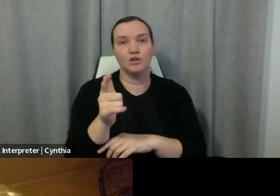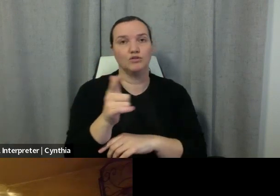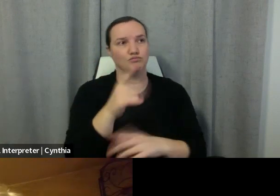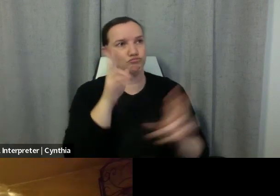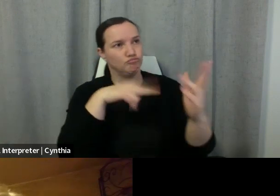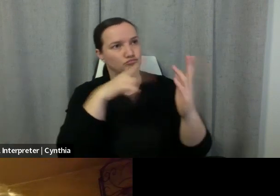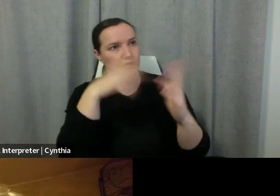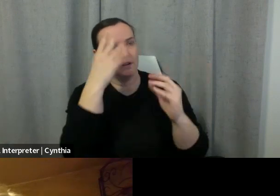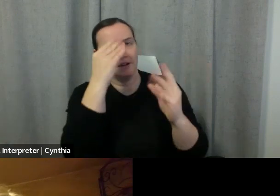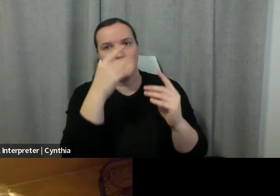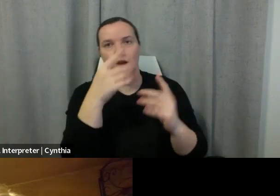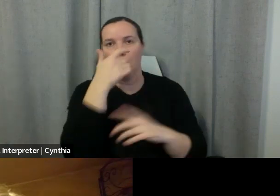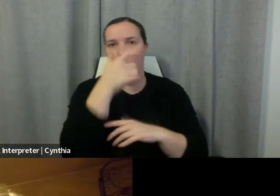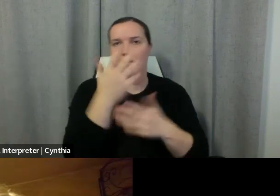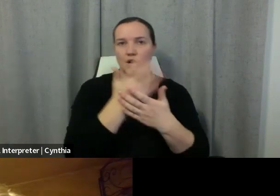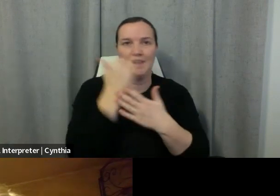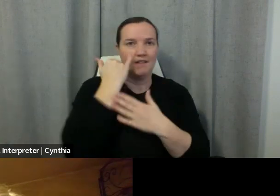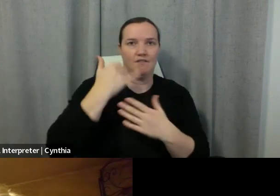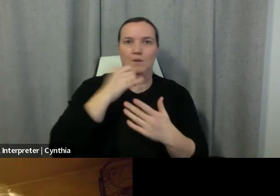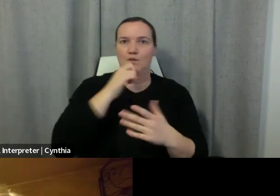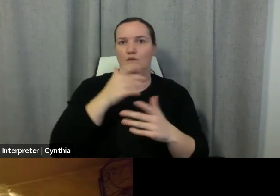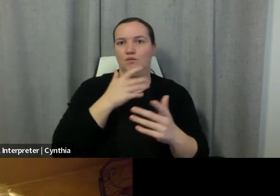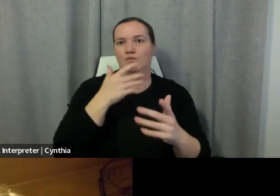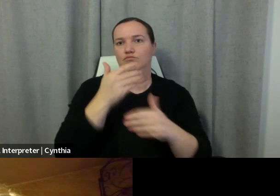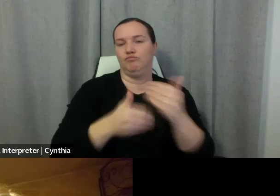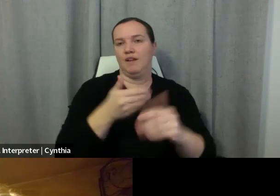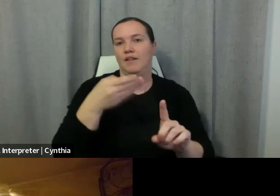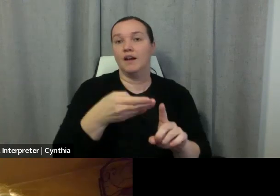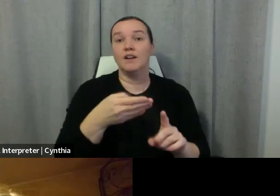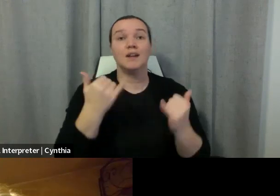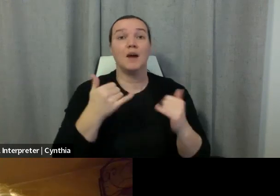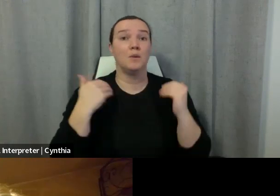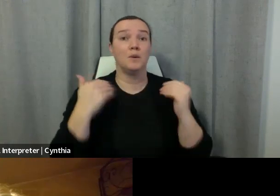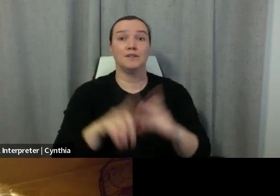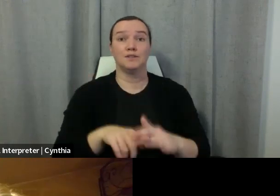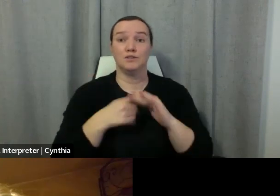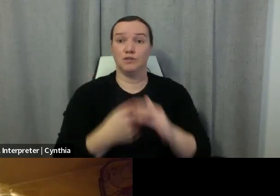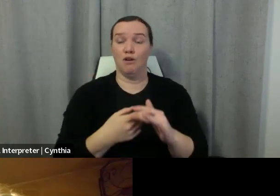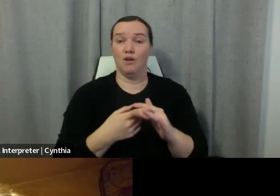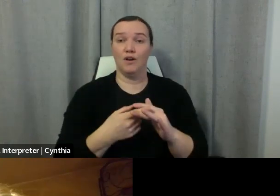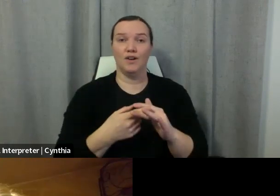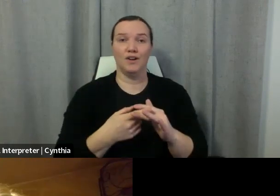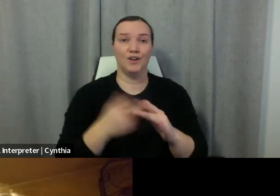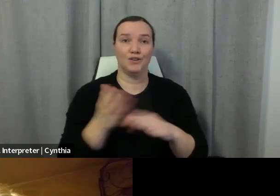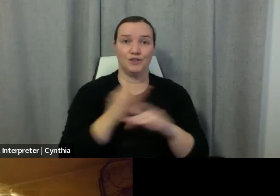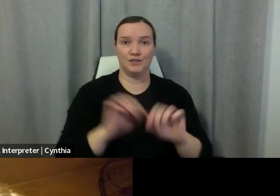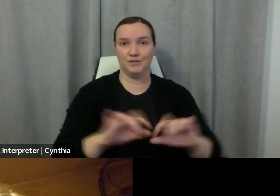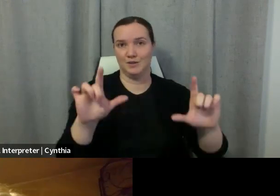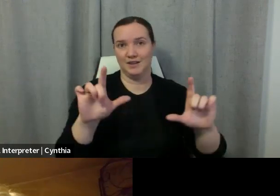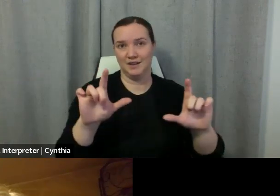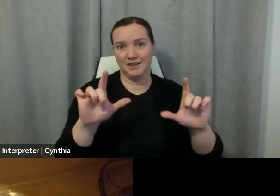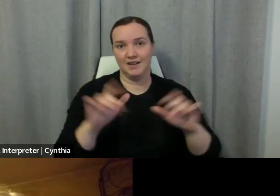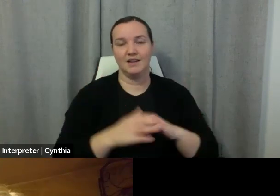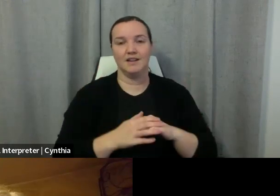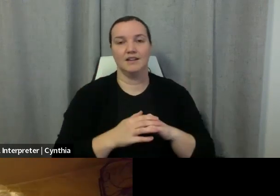the material that we may not get a chance to get to. So let's get going. going to share the screen.